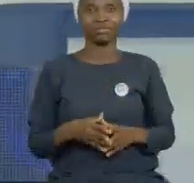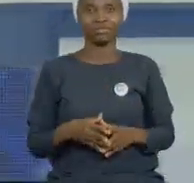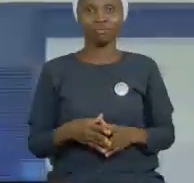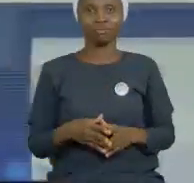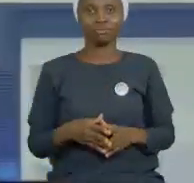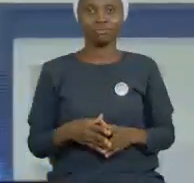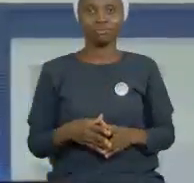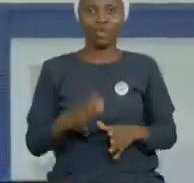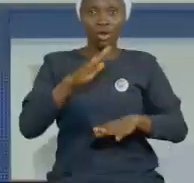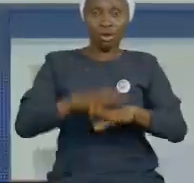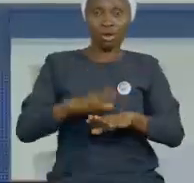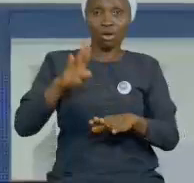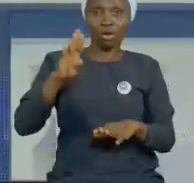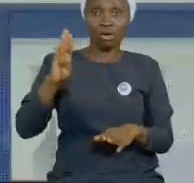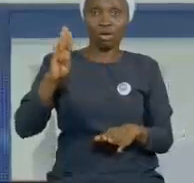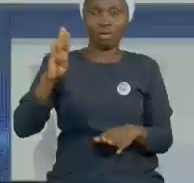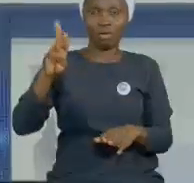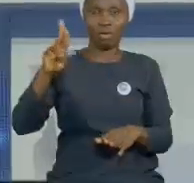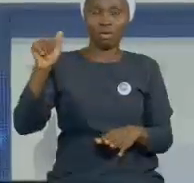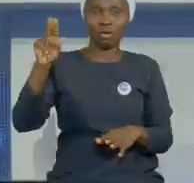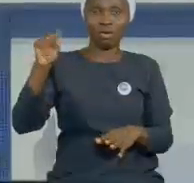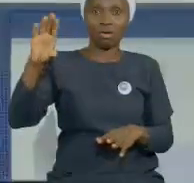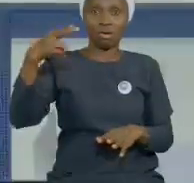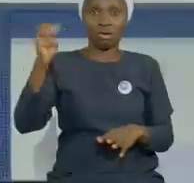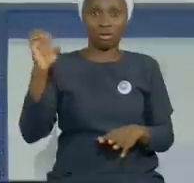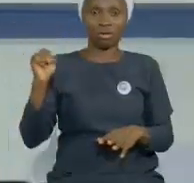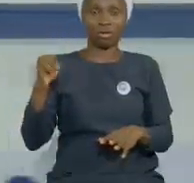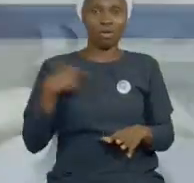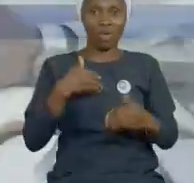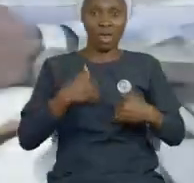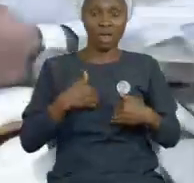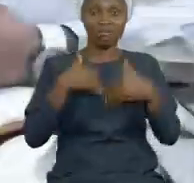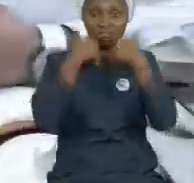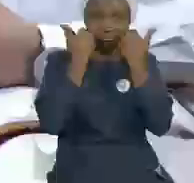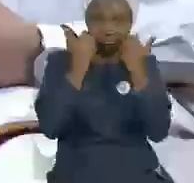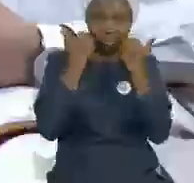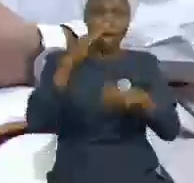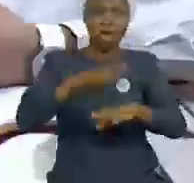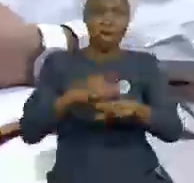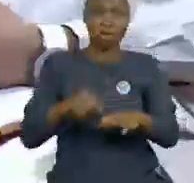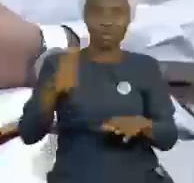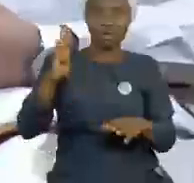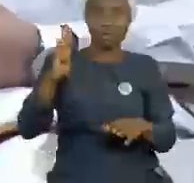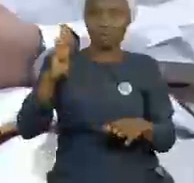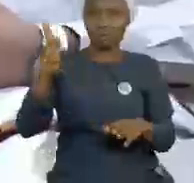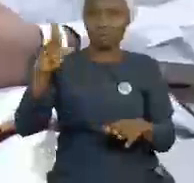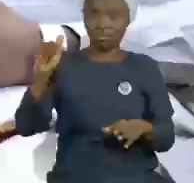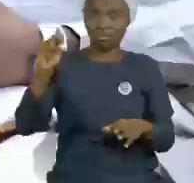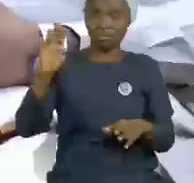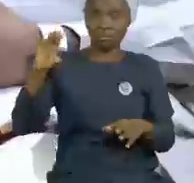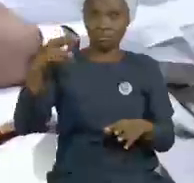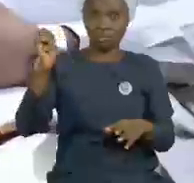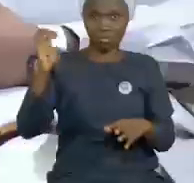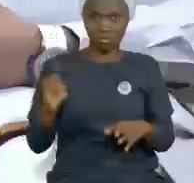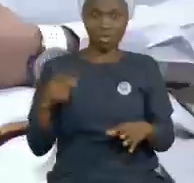On the branches, we have shame. On the branches, we have the result of what